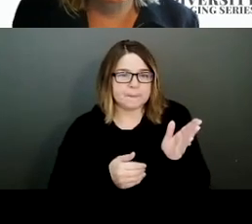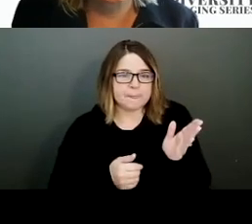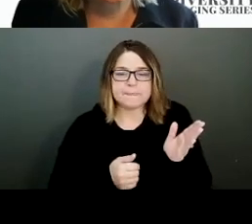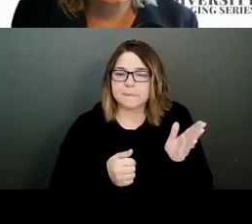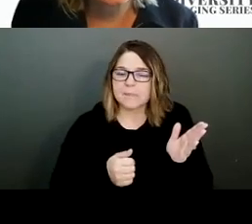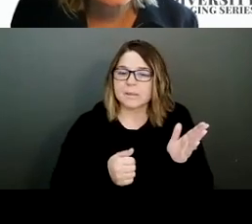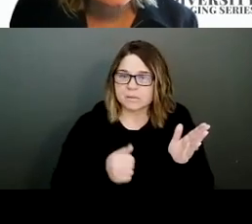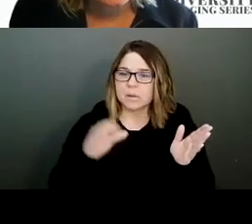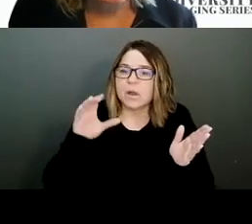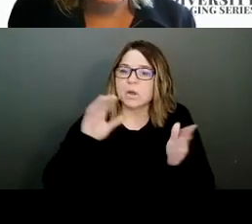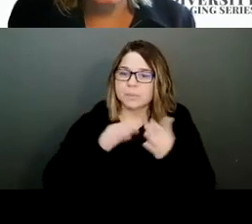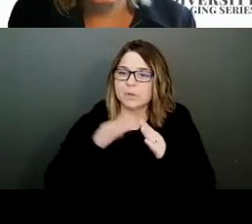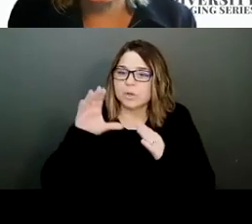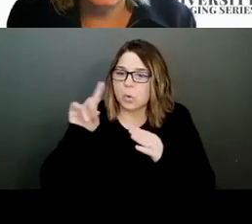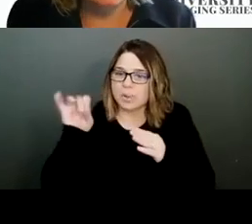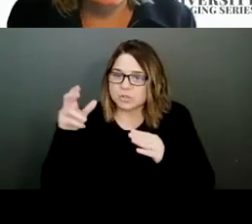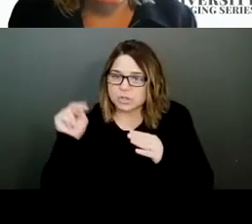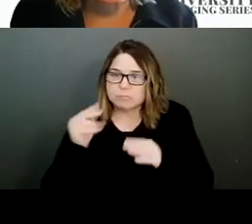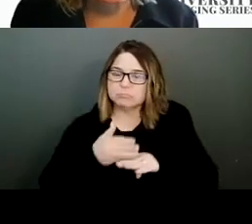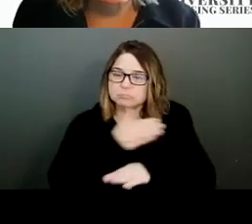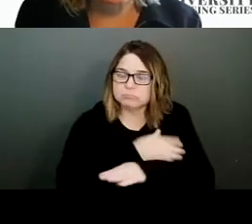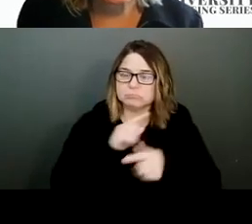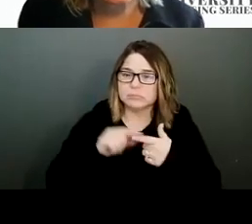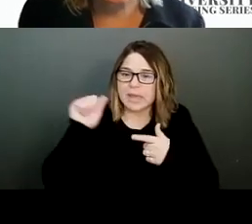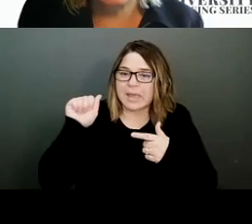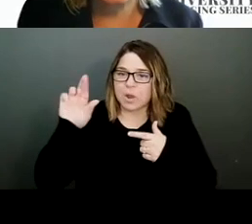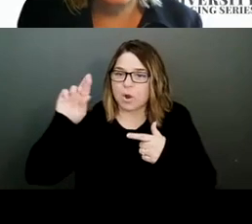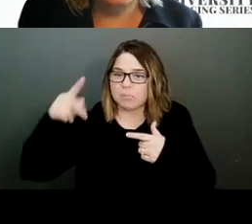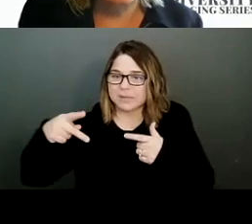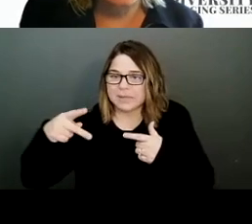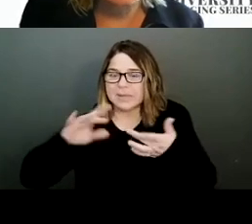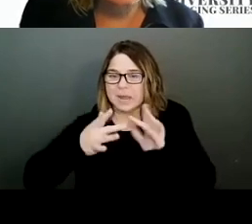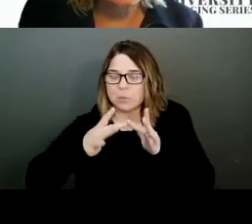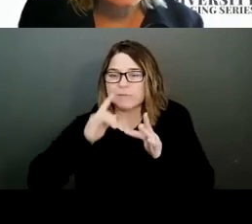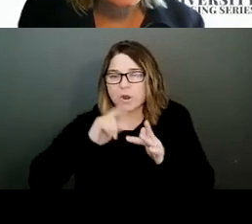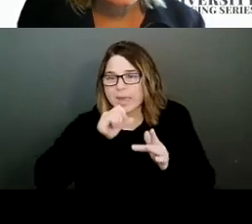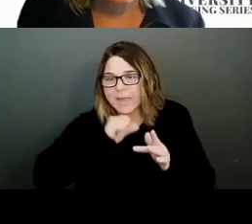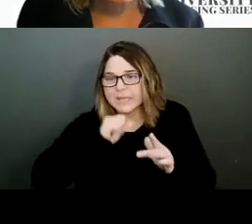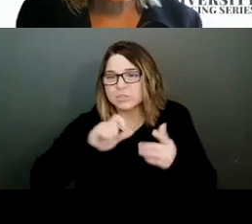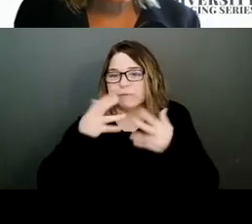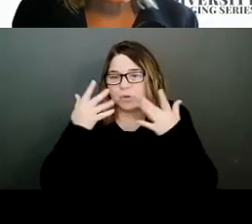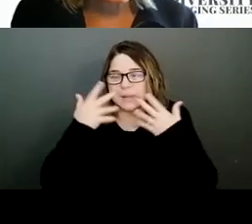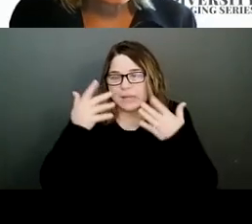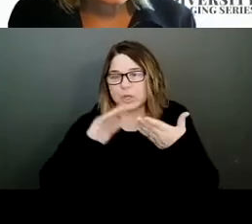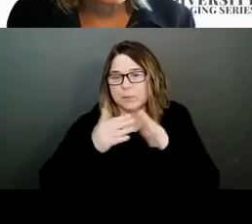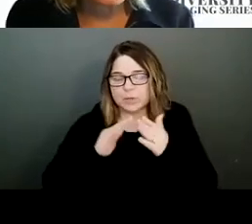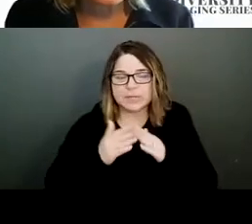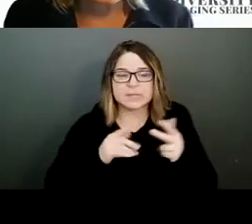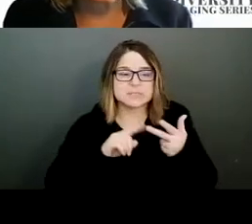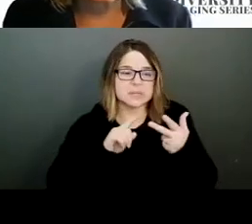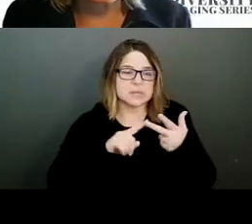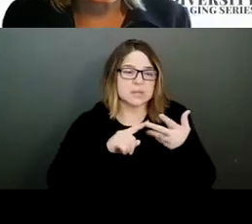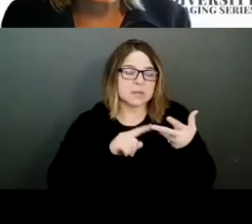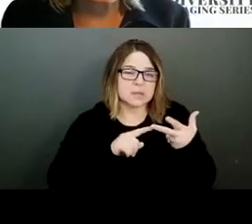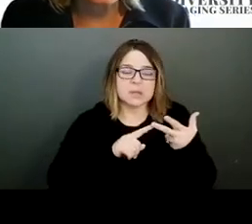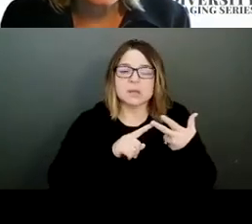community coalitions, enrolling in the AARP network of age-friendly communities, conducting surveys and community